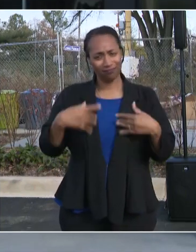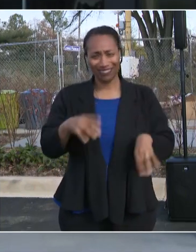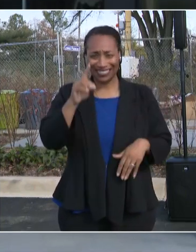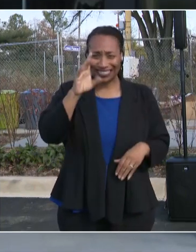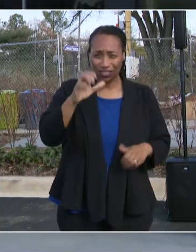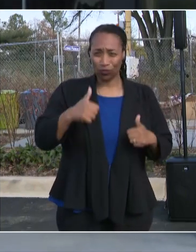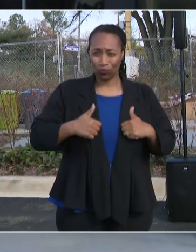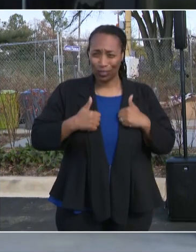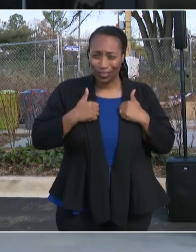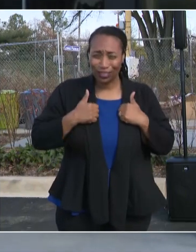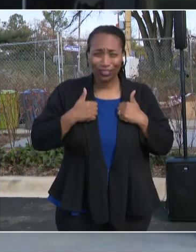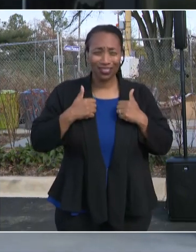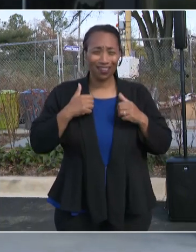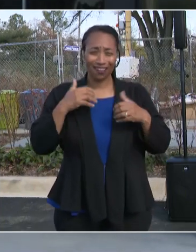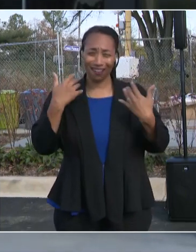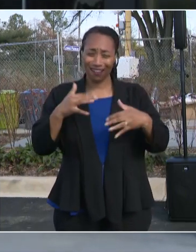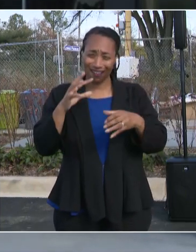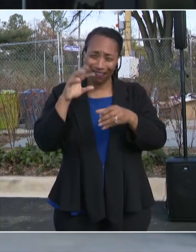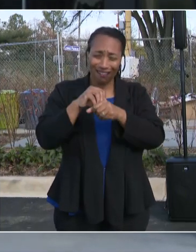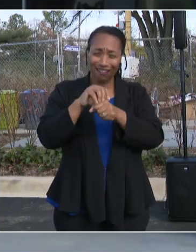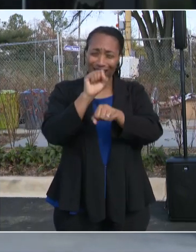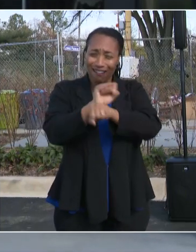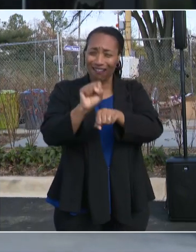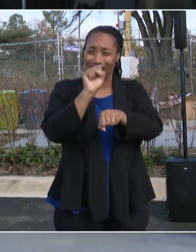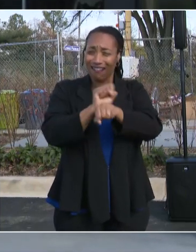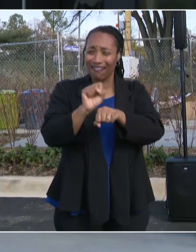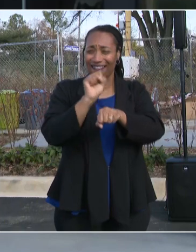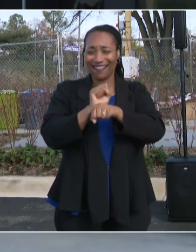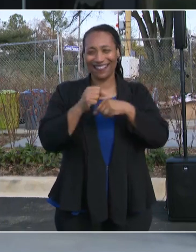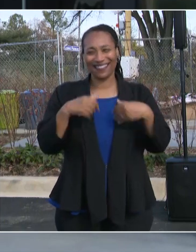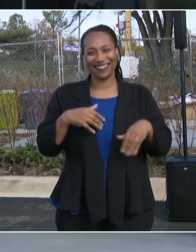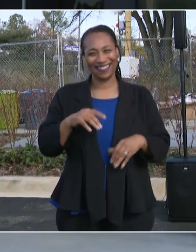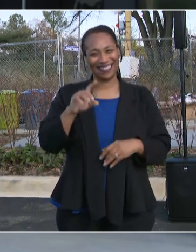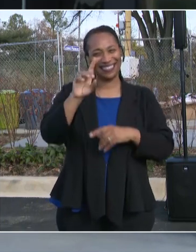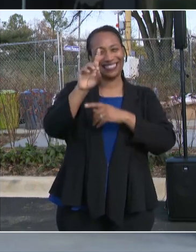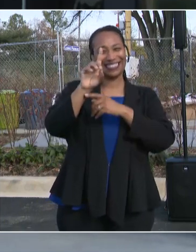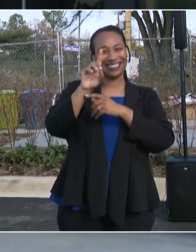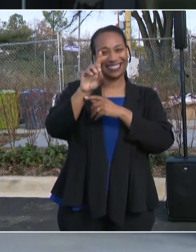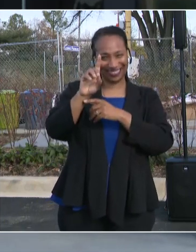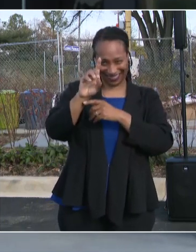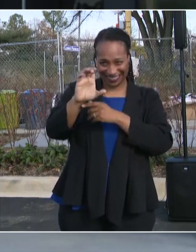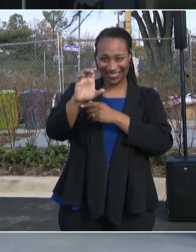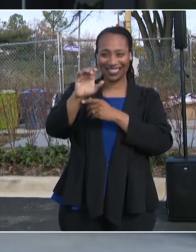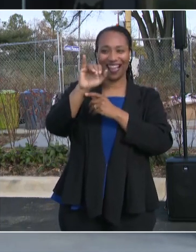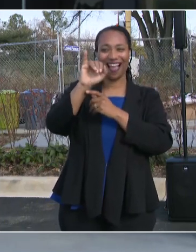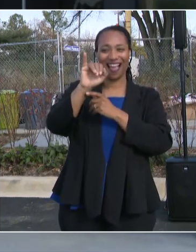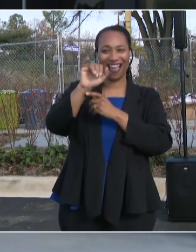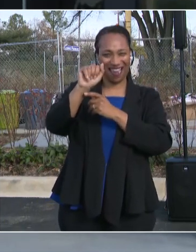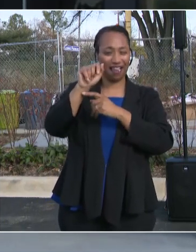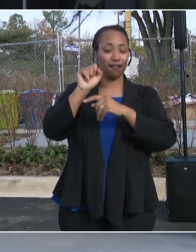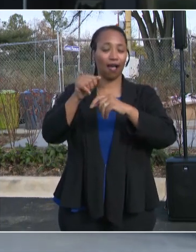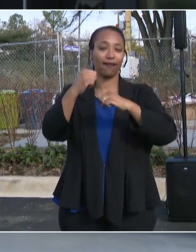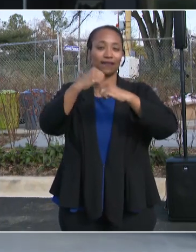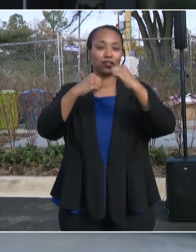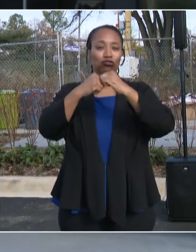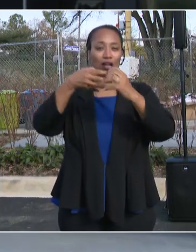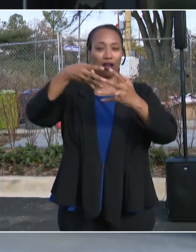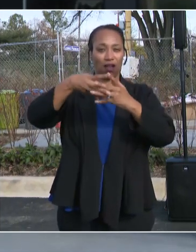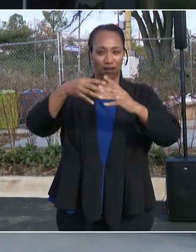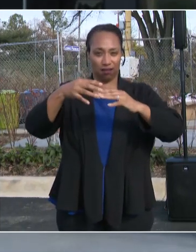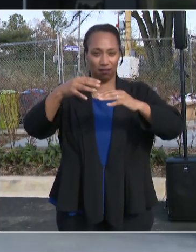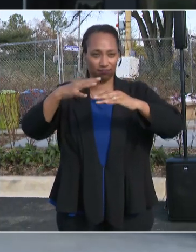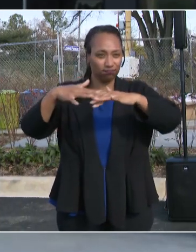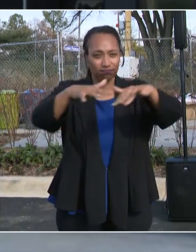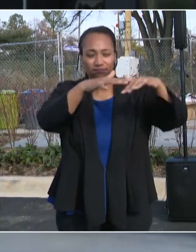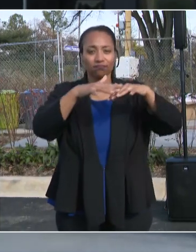many of them came from the DC Infrastructure Academy. And so we'll continue to deliver on our promises with the